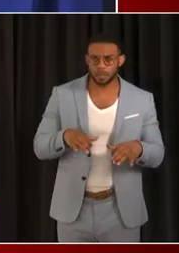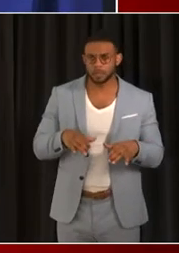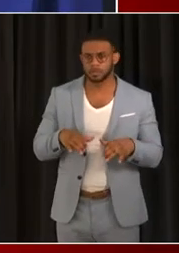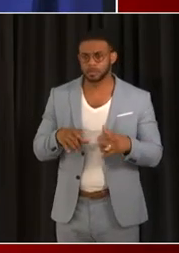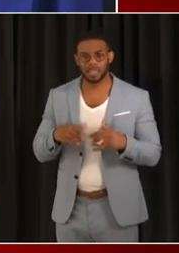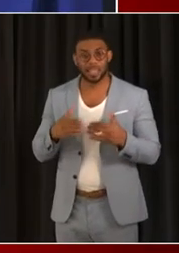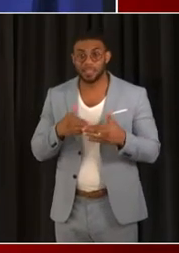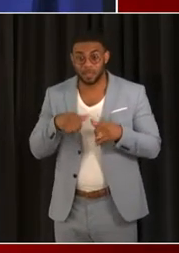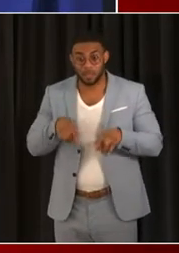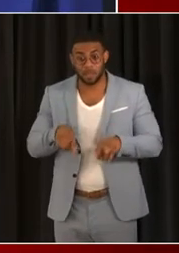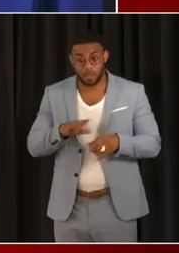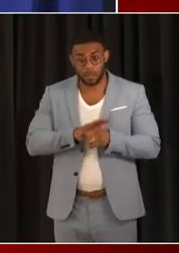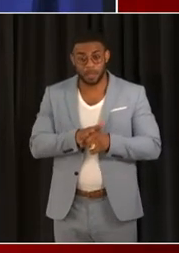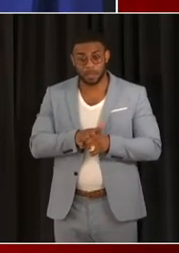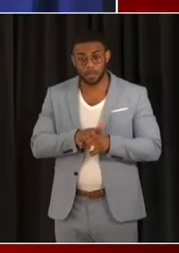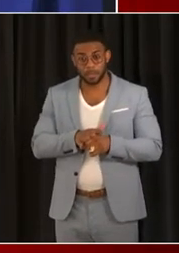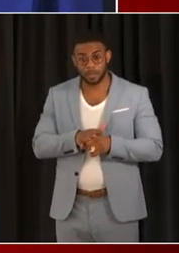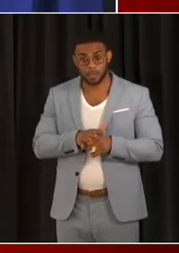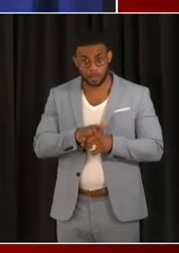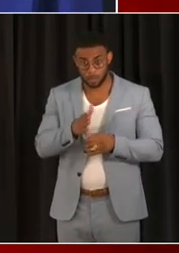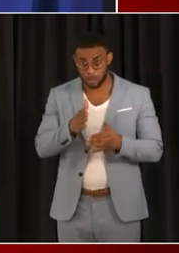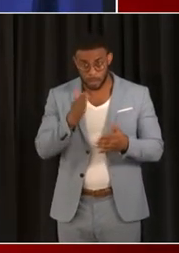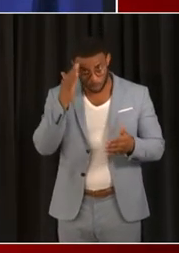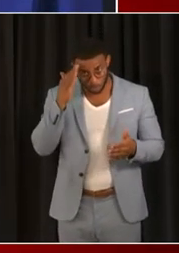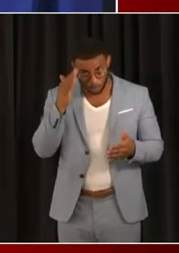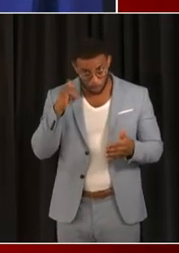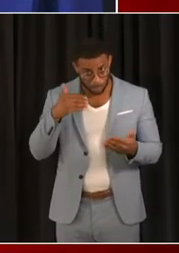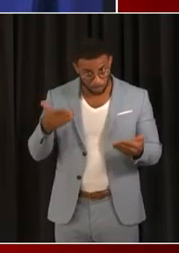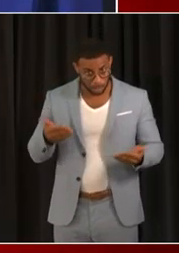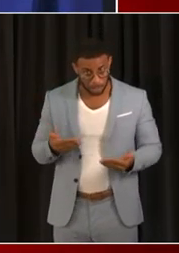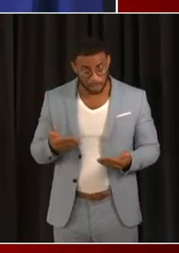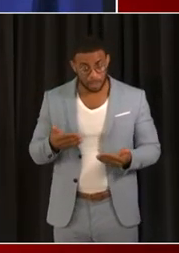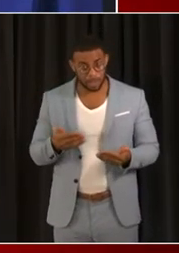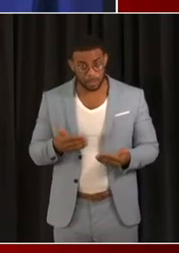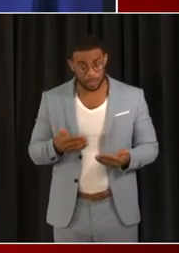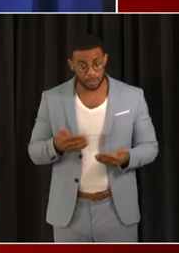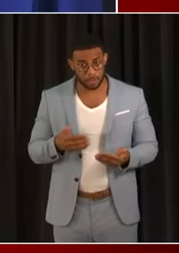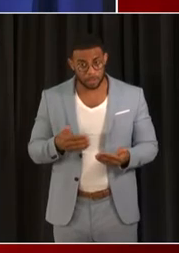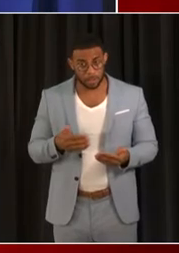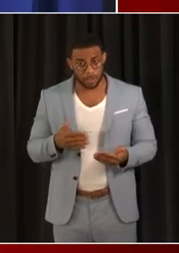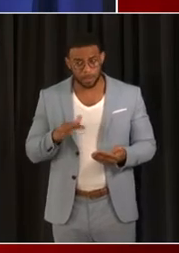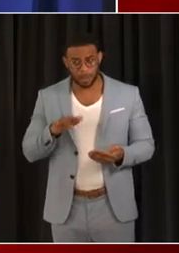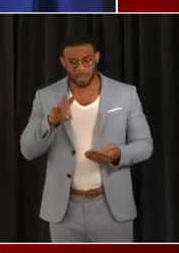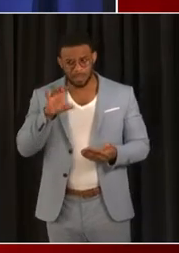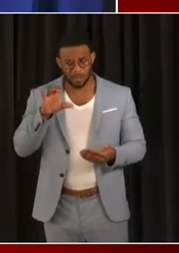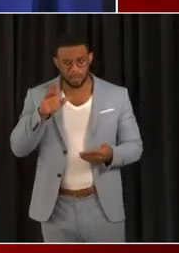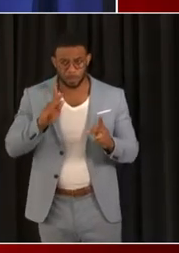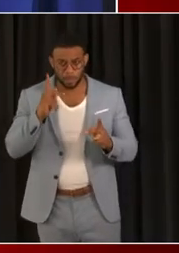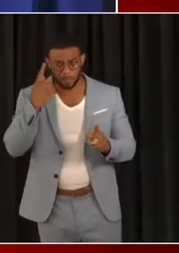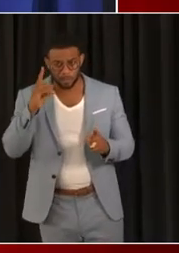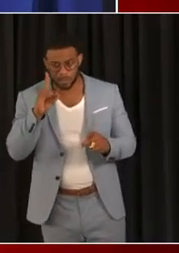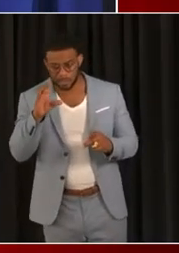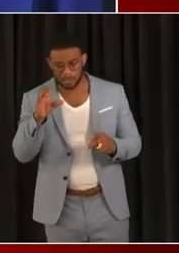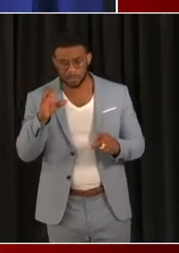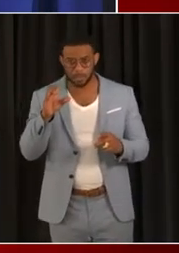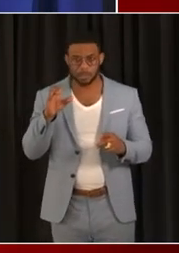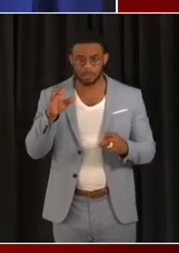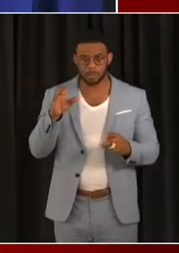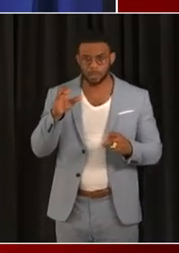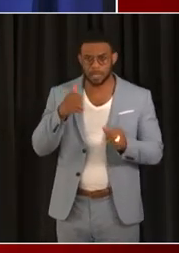done, even in the course of the pandemic. So as you might know, we hired about 700 people for the